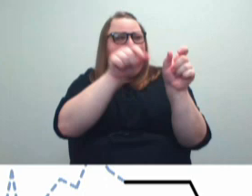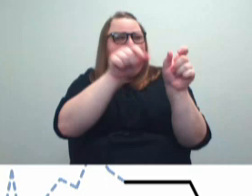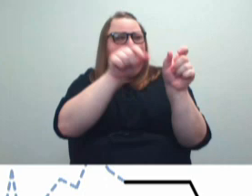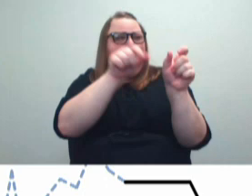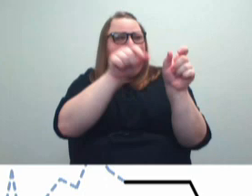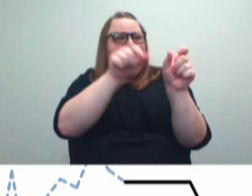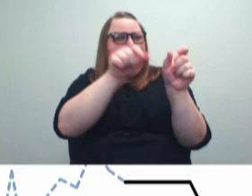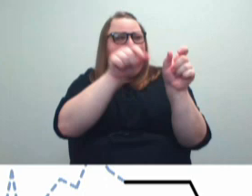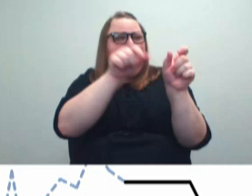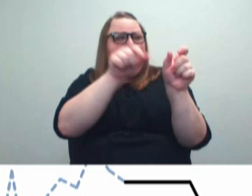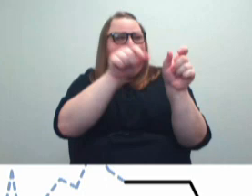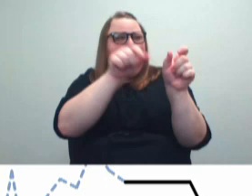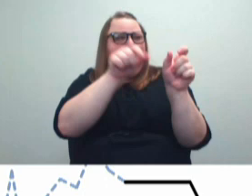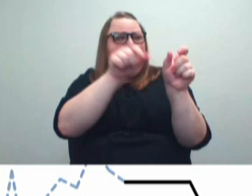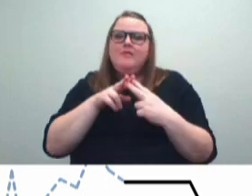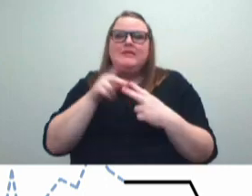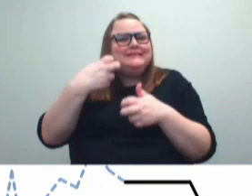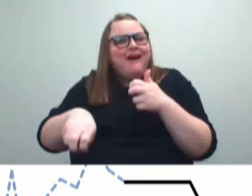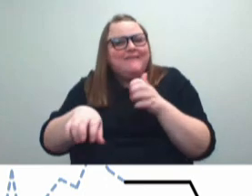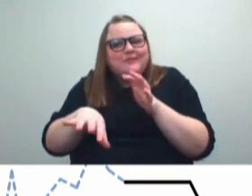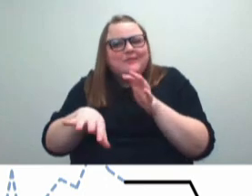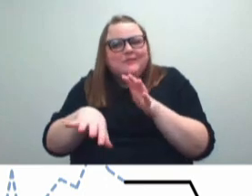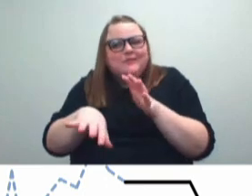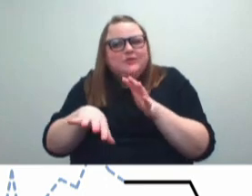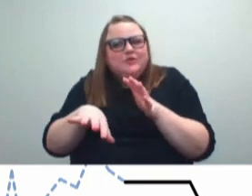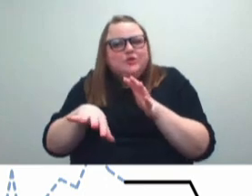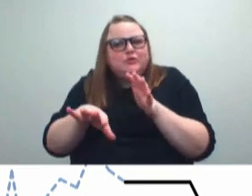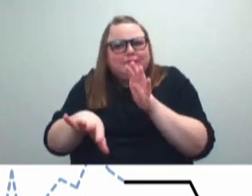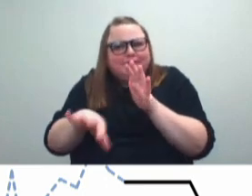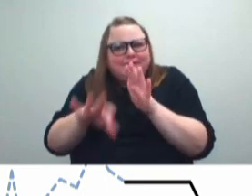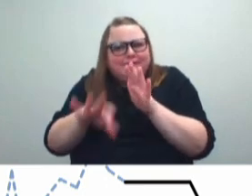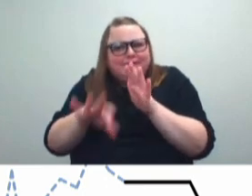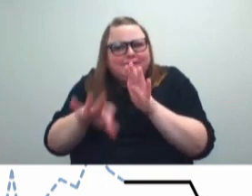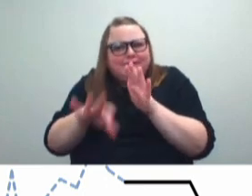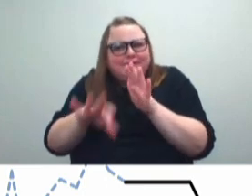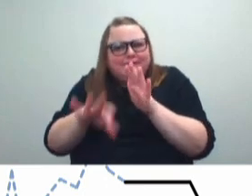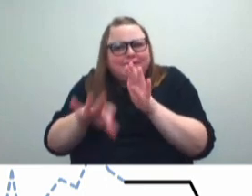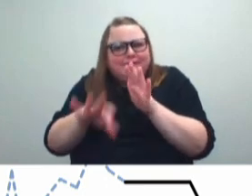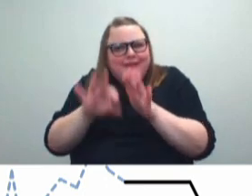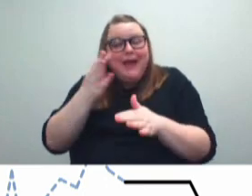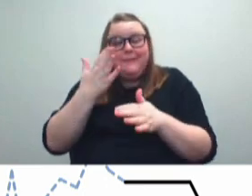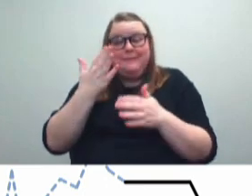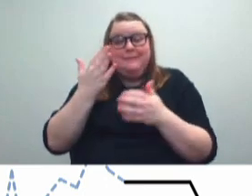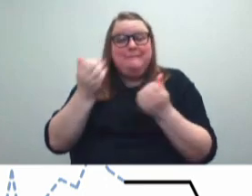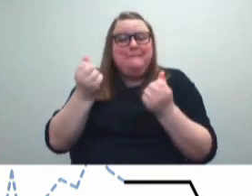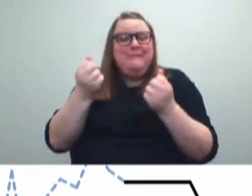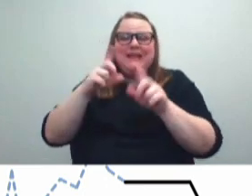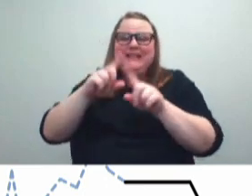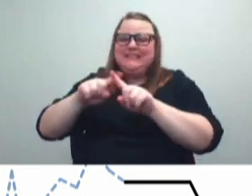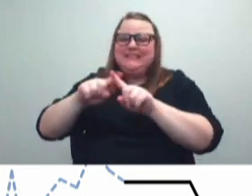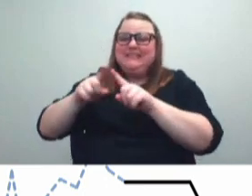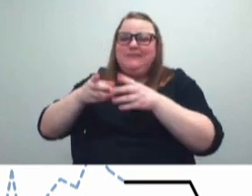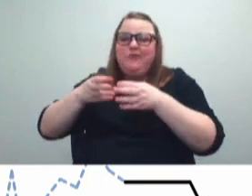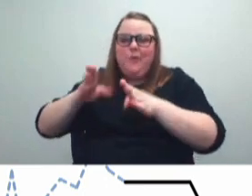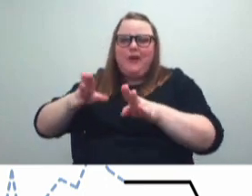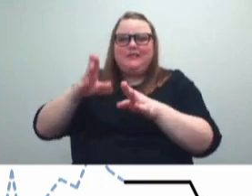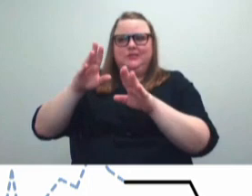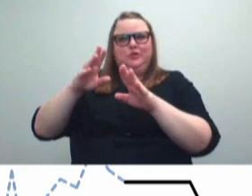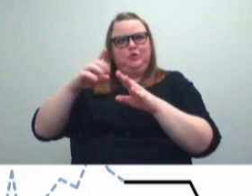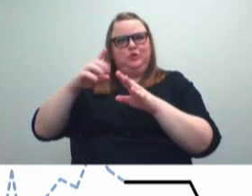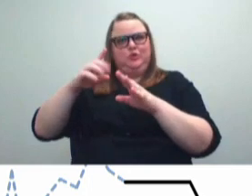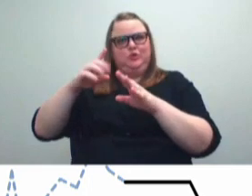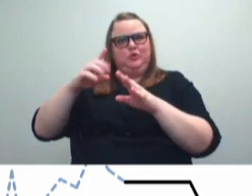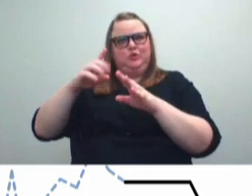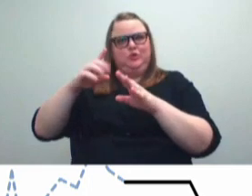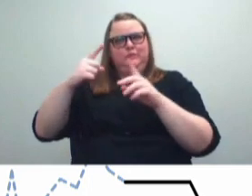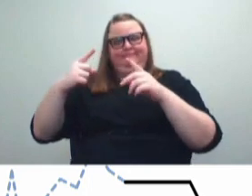of Health and Human Services. And so on the very end there, you can see a black line. That's a reflection of the state's measure of test positivity that